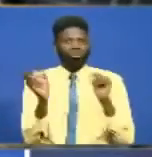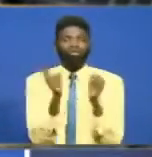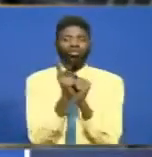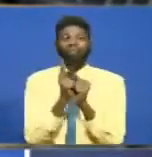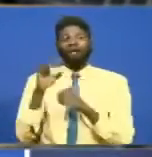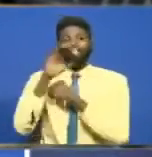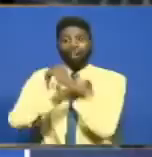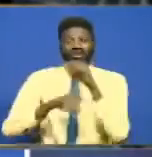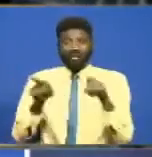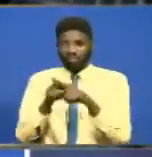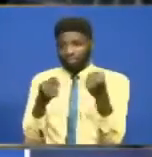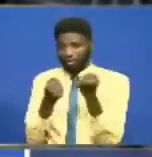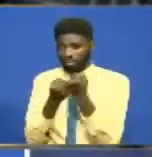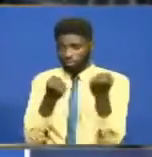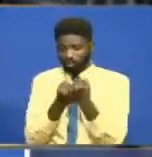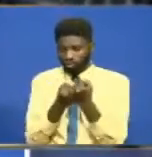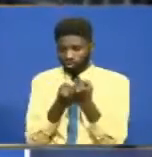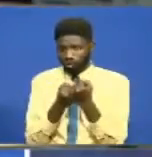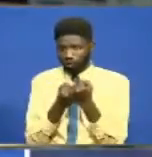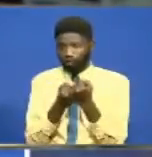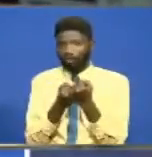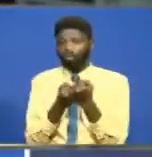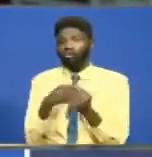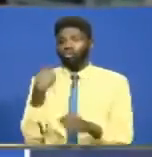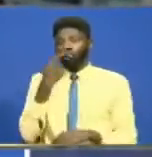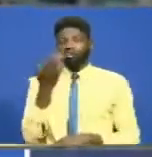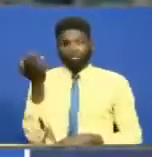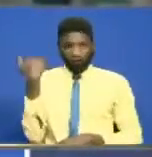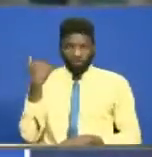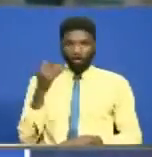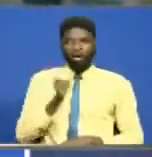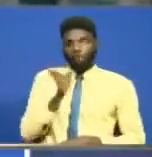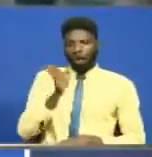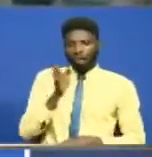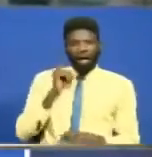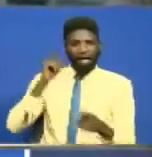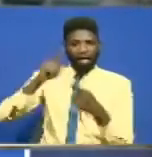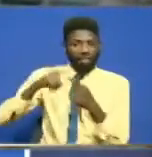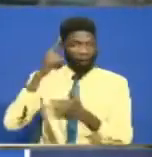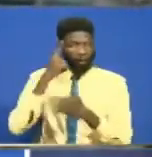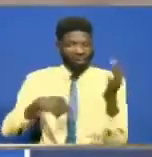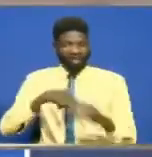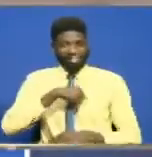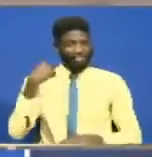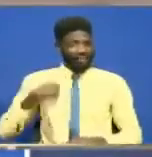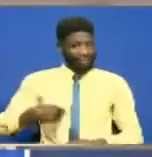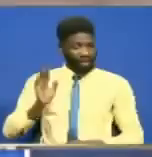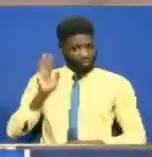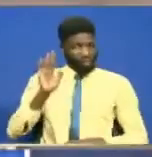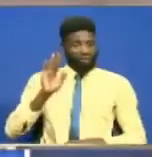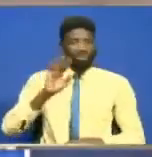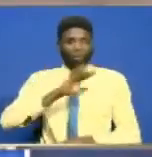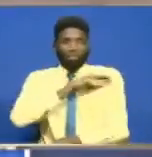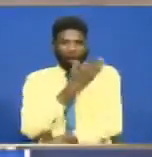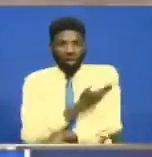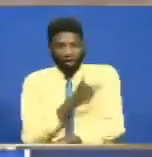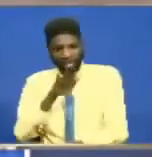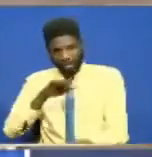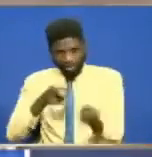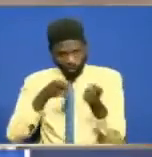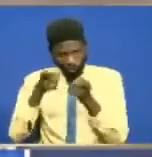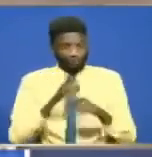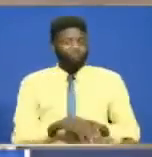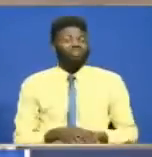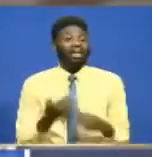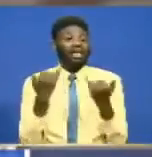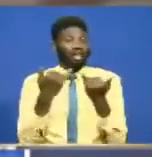was supported by Trump's predecessor, Barack Obama, as a way to counter China's surging power in the region. The deal has